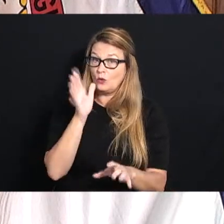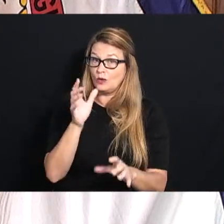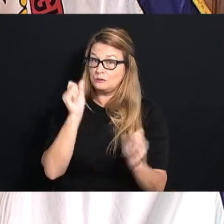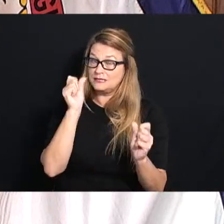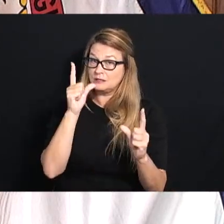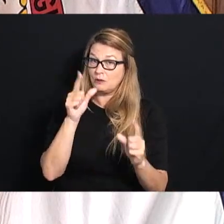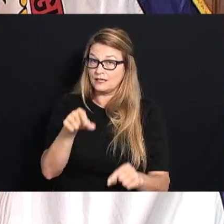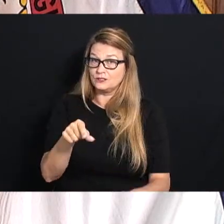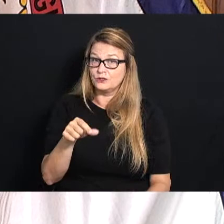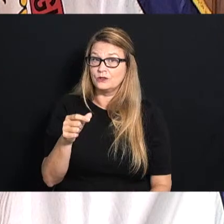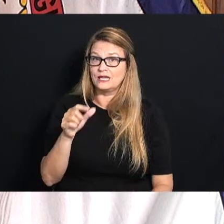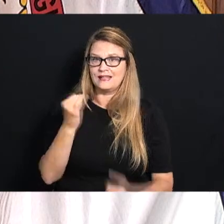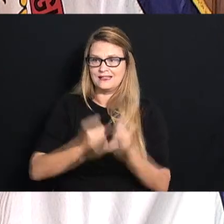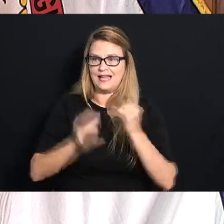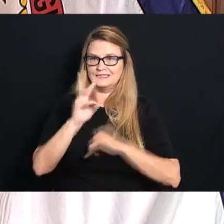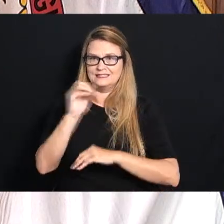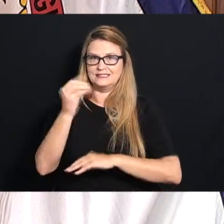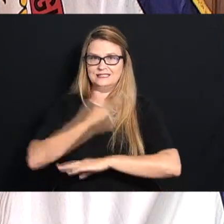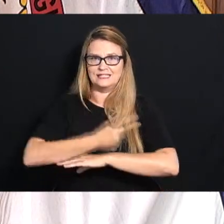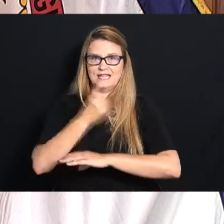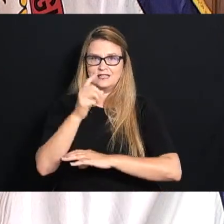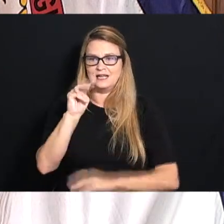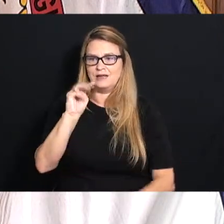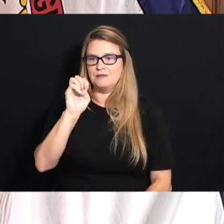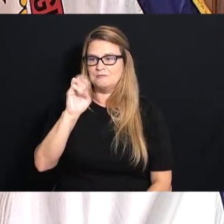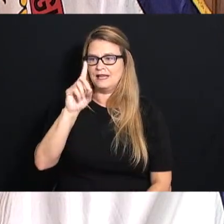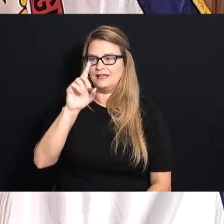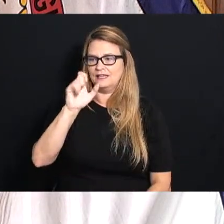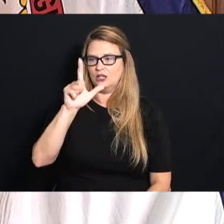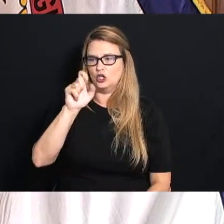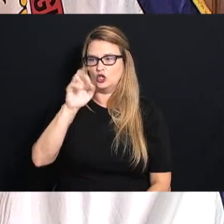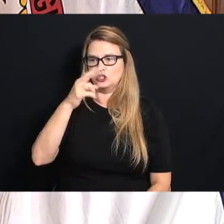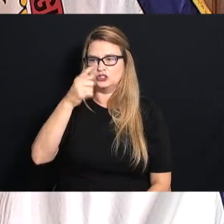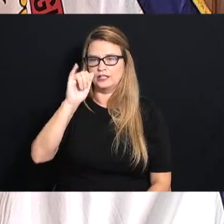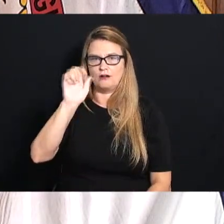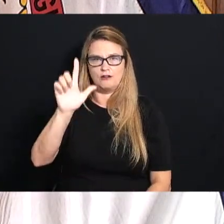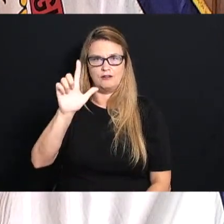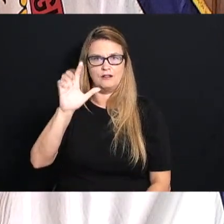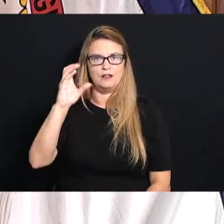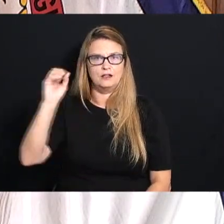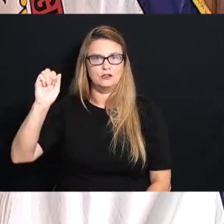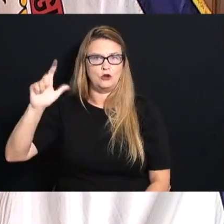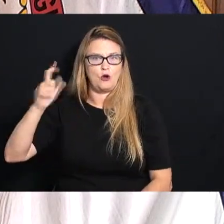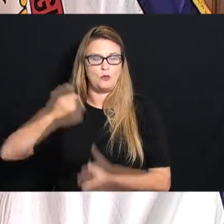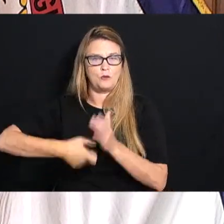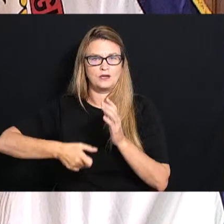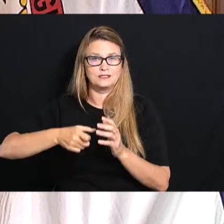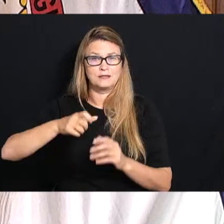In the last 60 days, metallurgical coal prices have been as high as